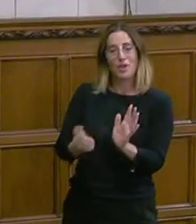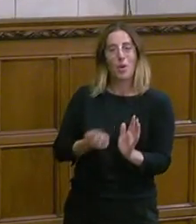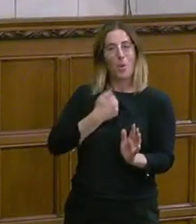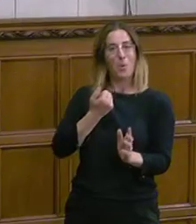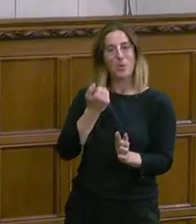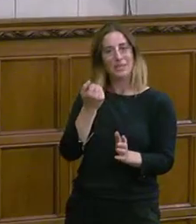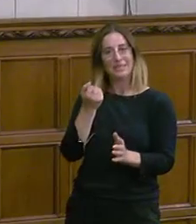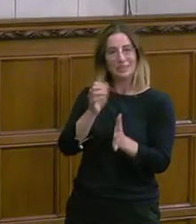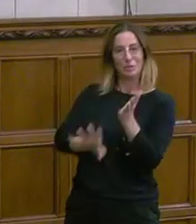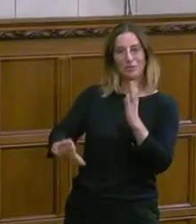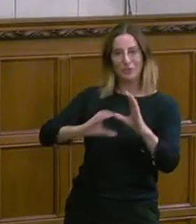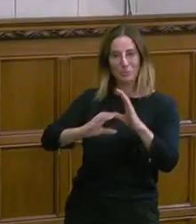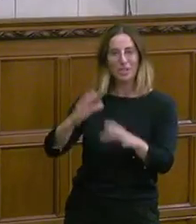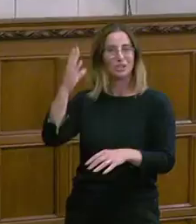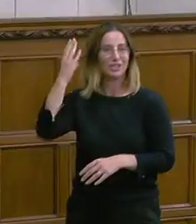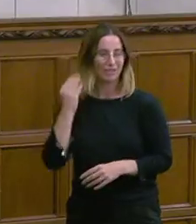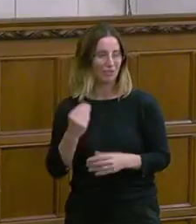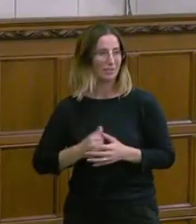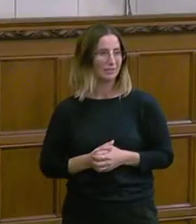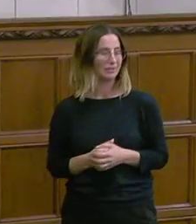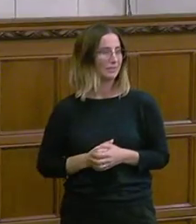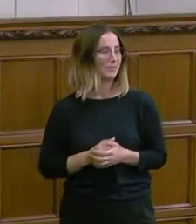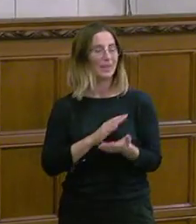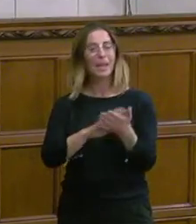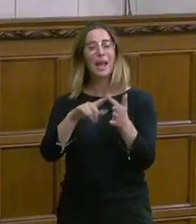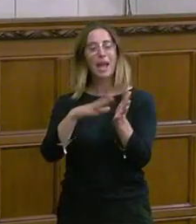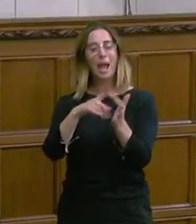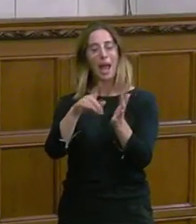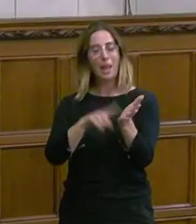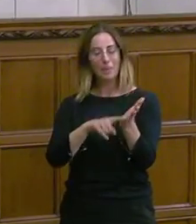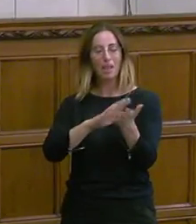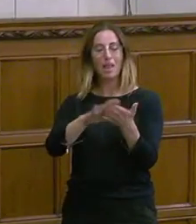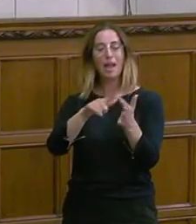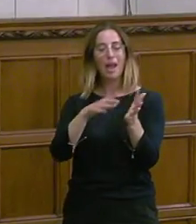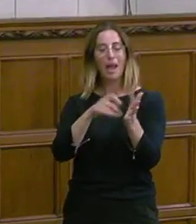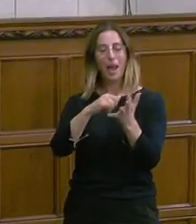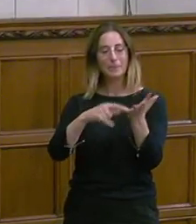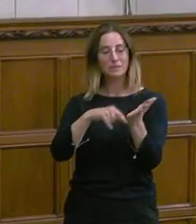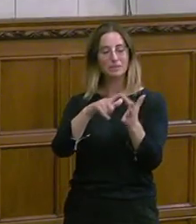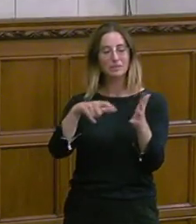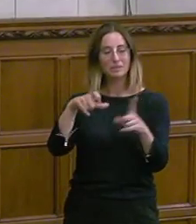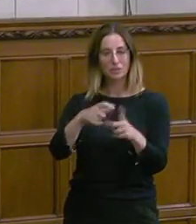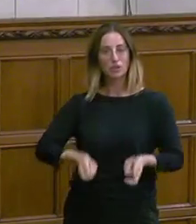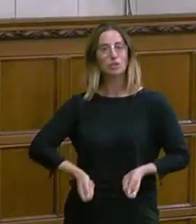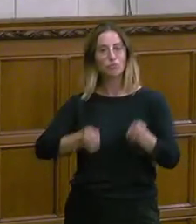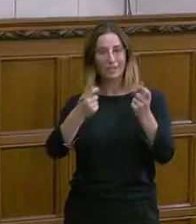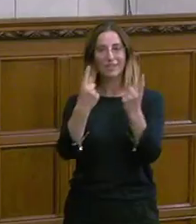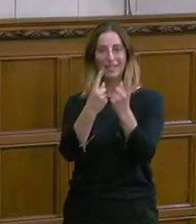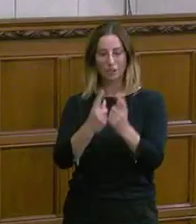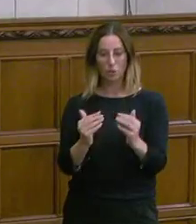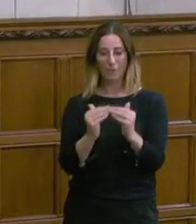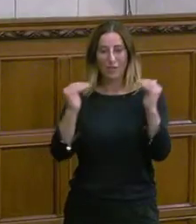place. The Honourable Member for Hemel Hempstead rightly highlights the issue of equalities, and this is an issue of equalities of